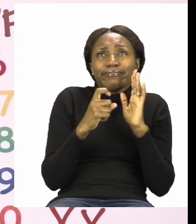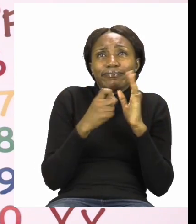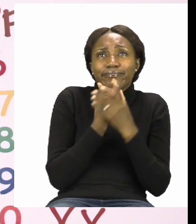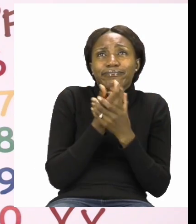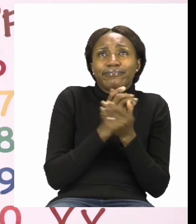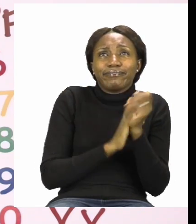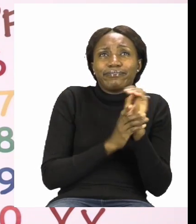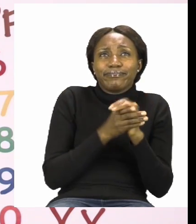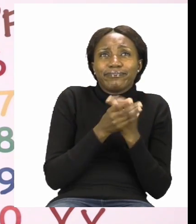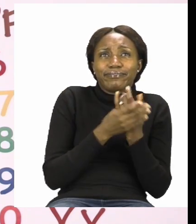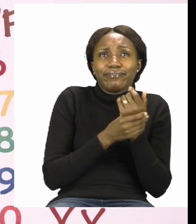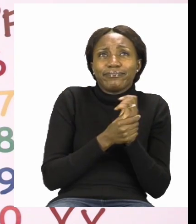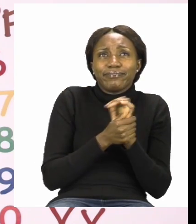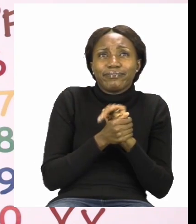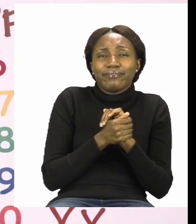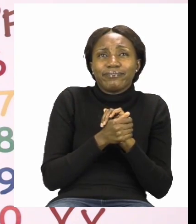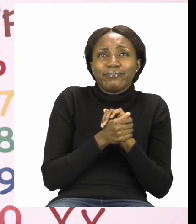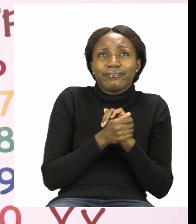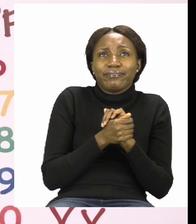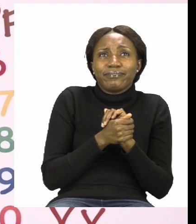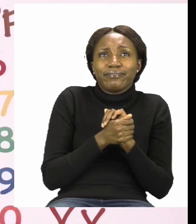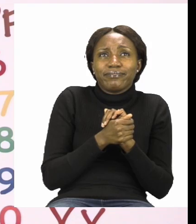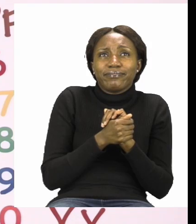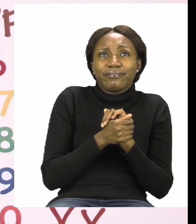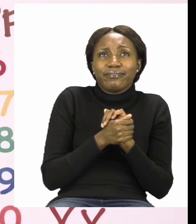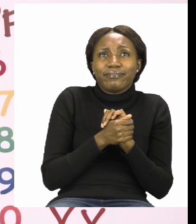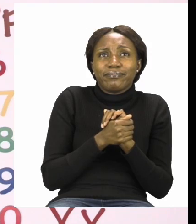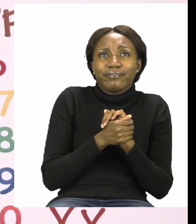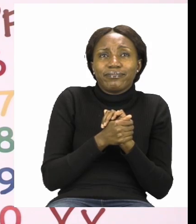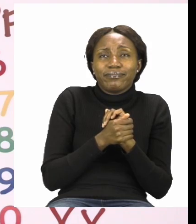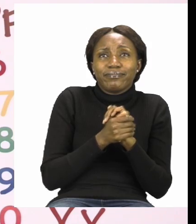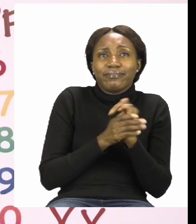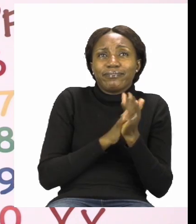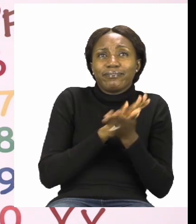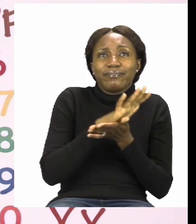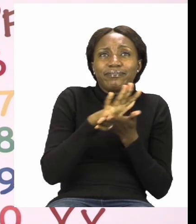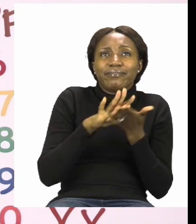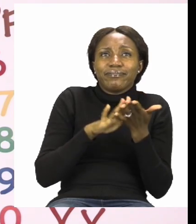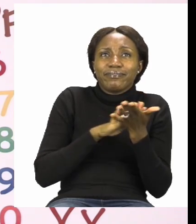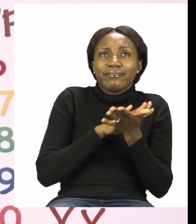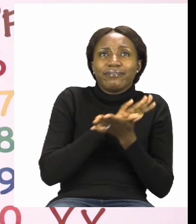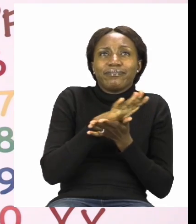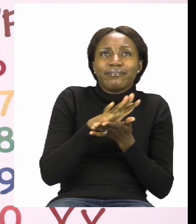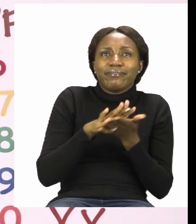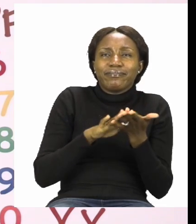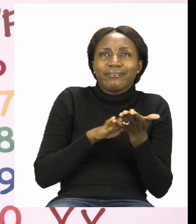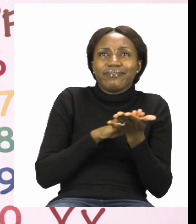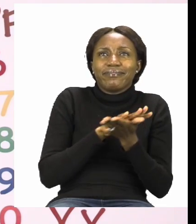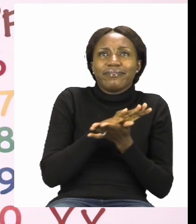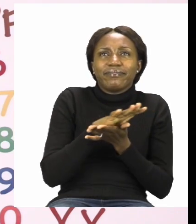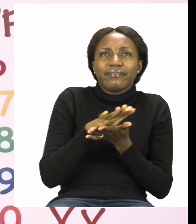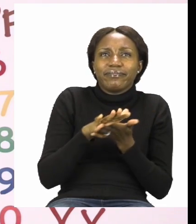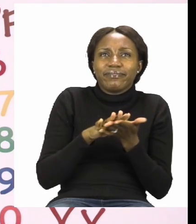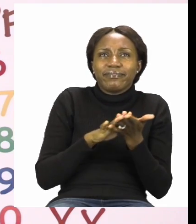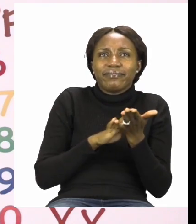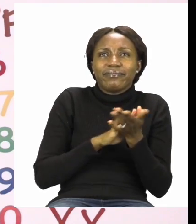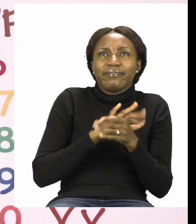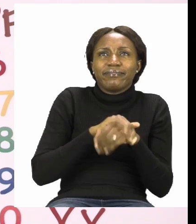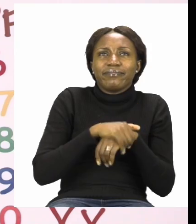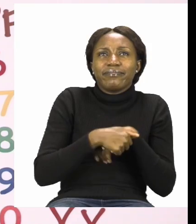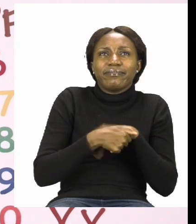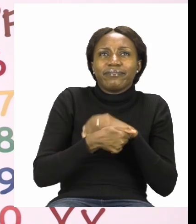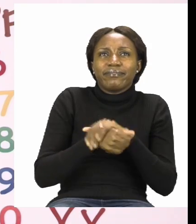sanitize. So let us take our sanitizer and we rub inside, very good, around